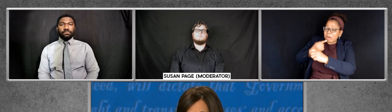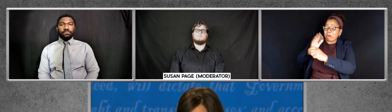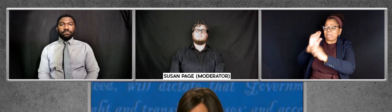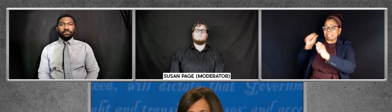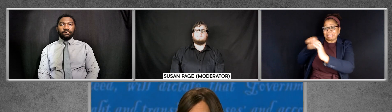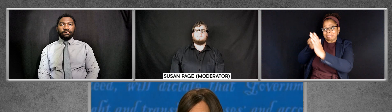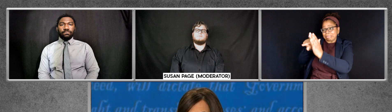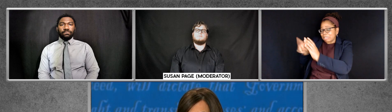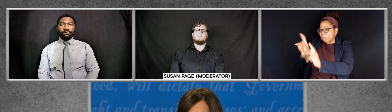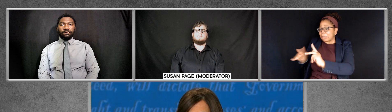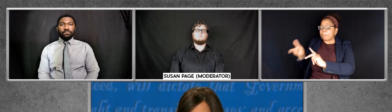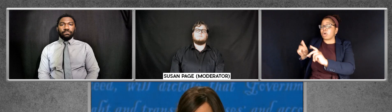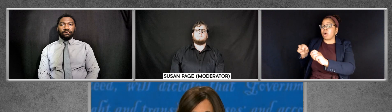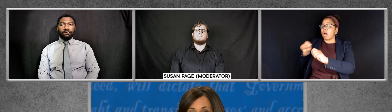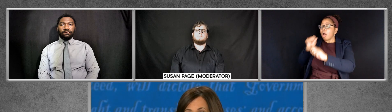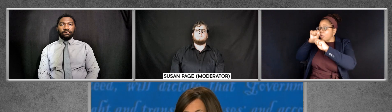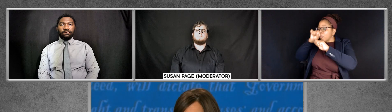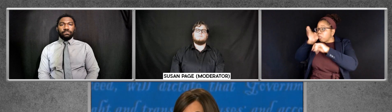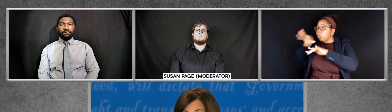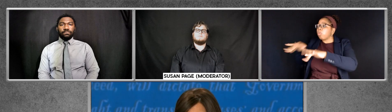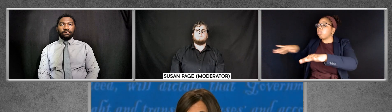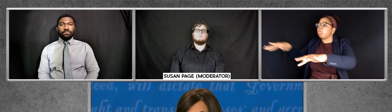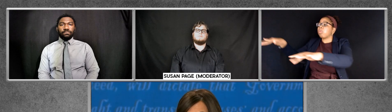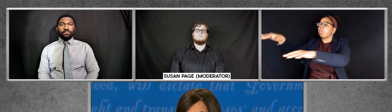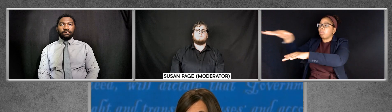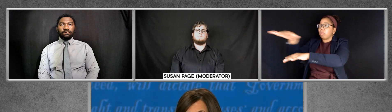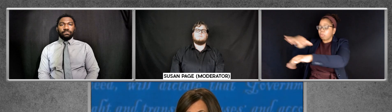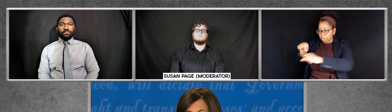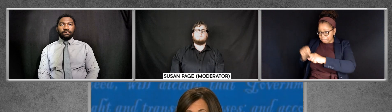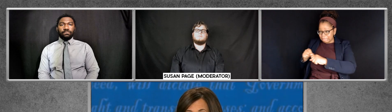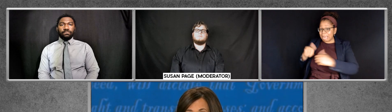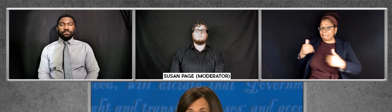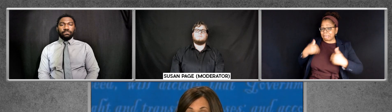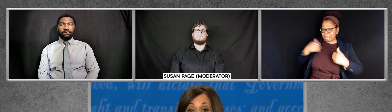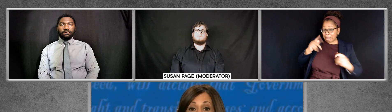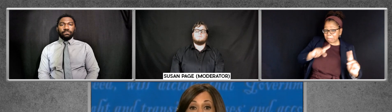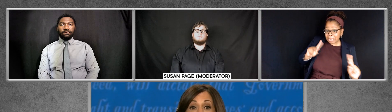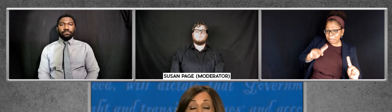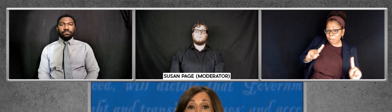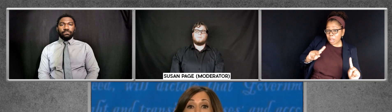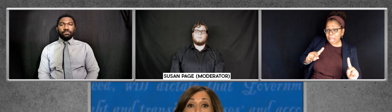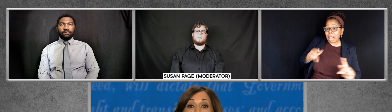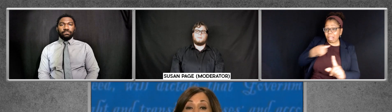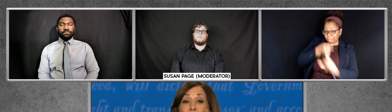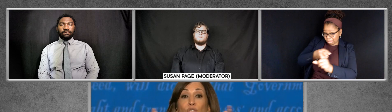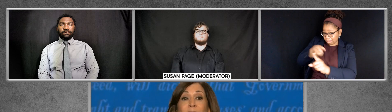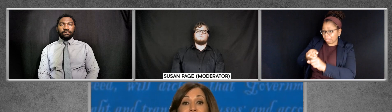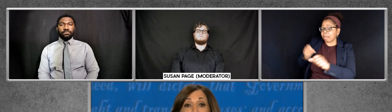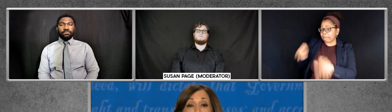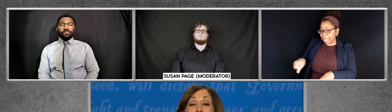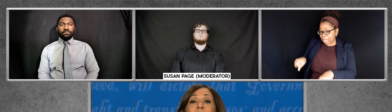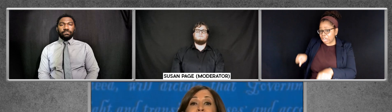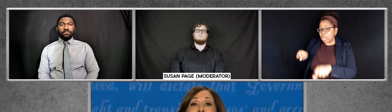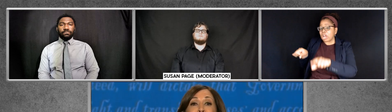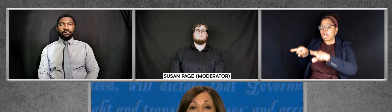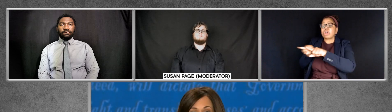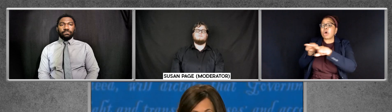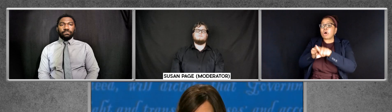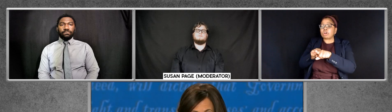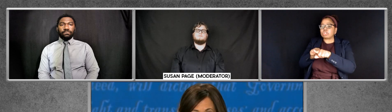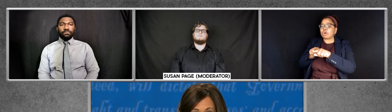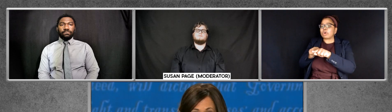it is airborne, that it will affect young people, and that it would be contracted because it